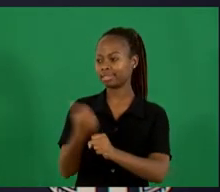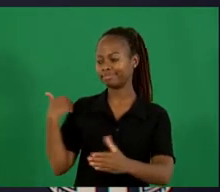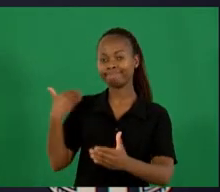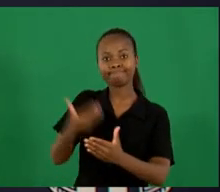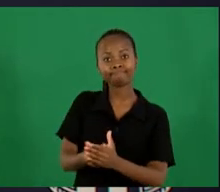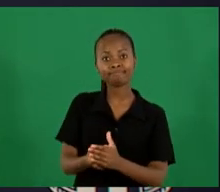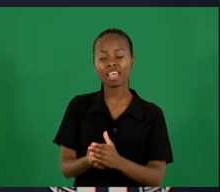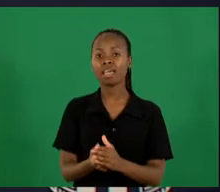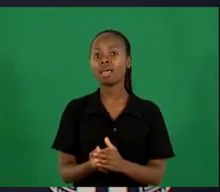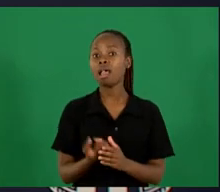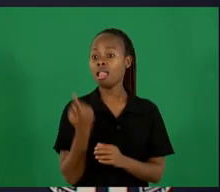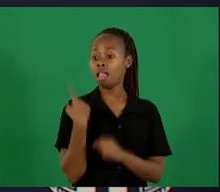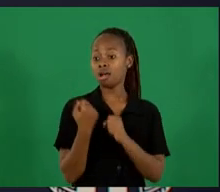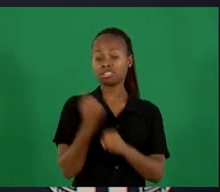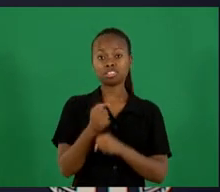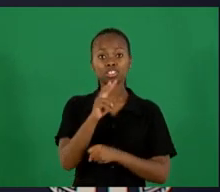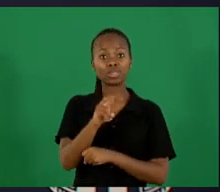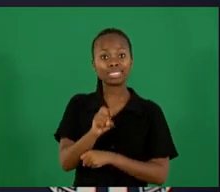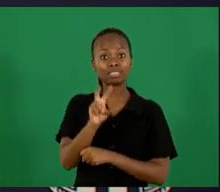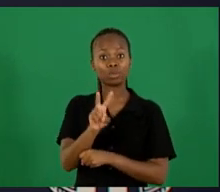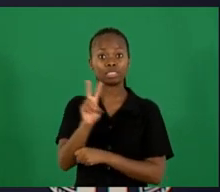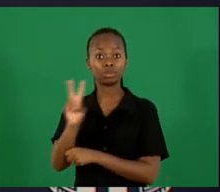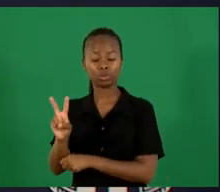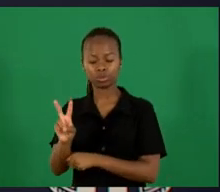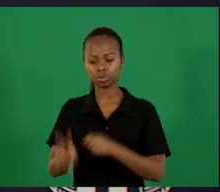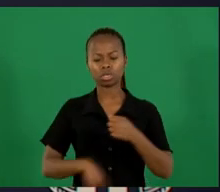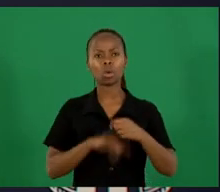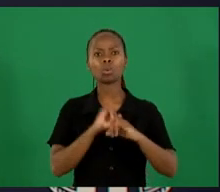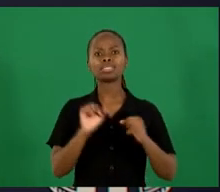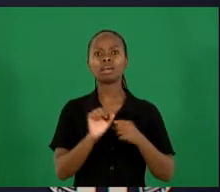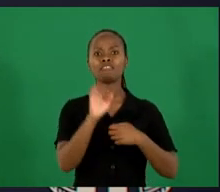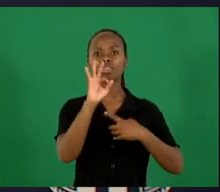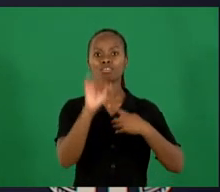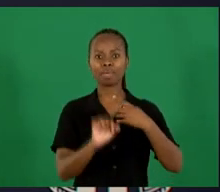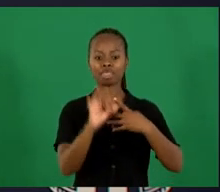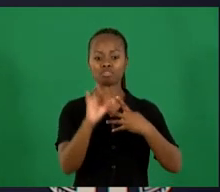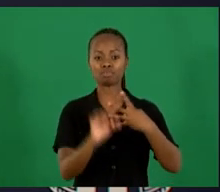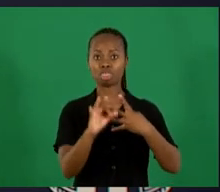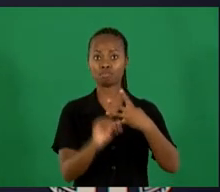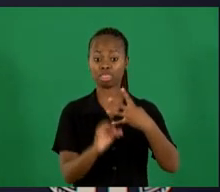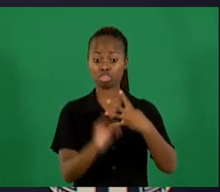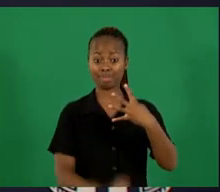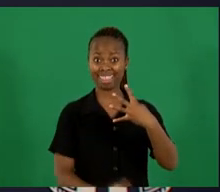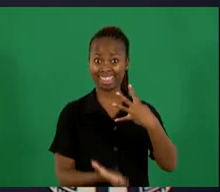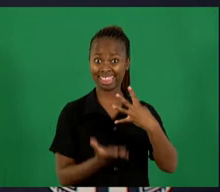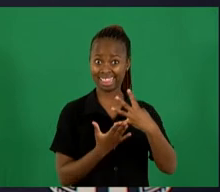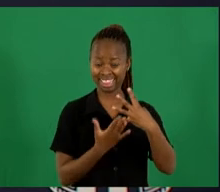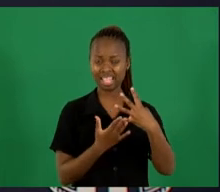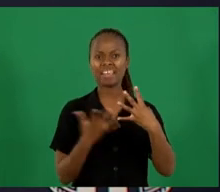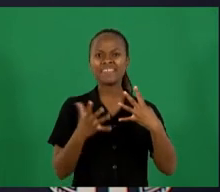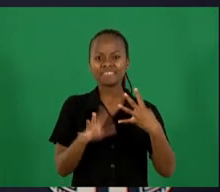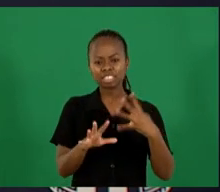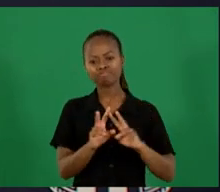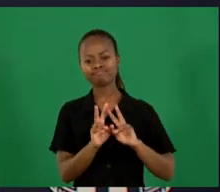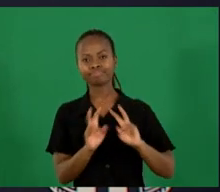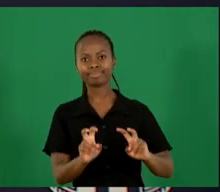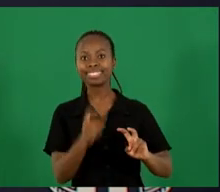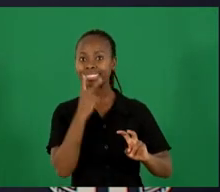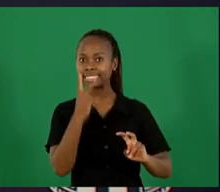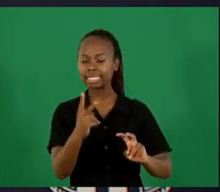fourth quarter of 2022 increased to 6.1% for 2023 and 5.6%